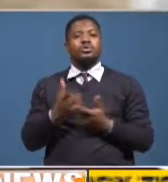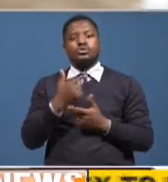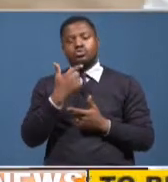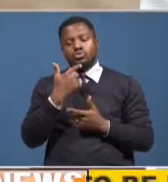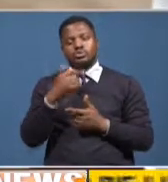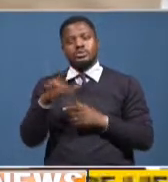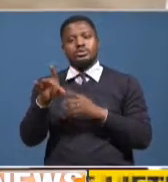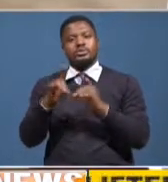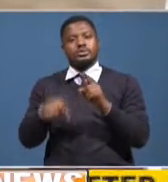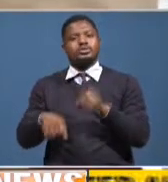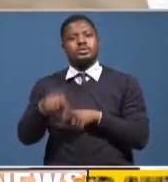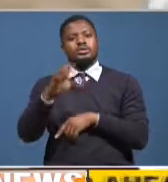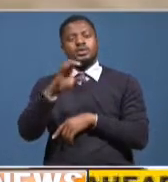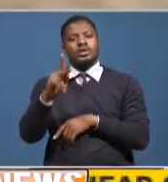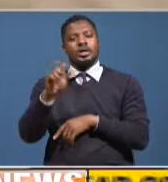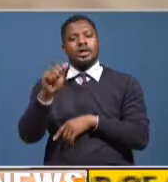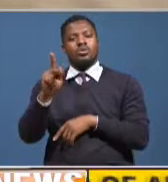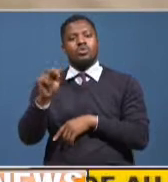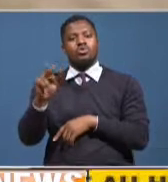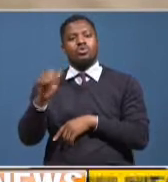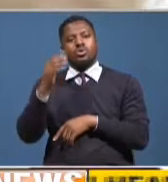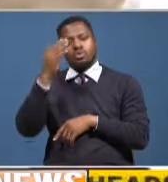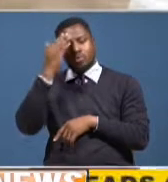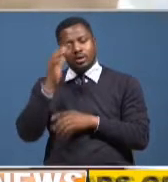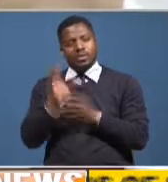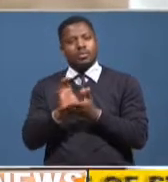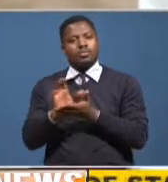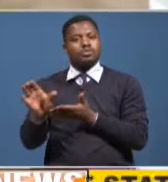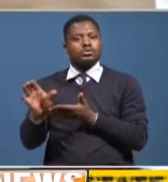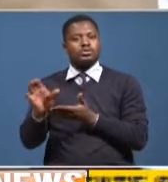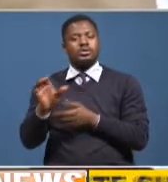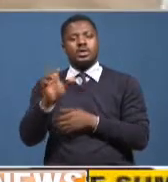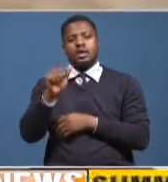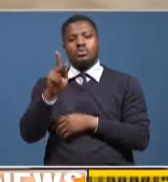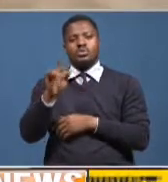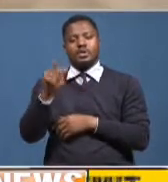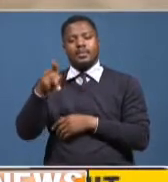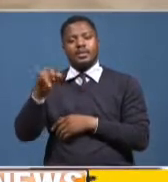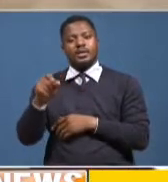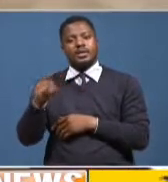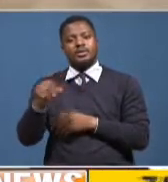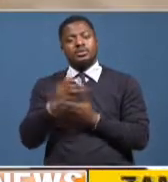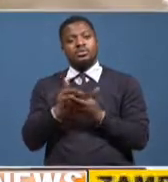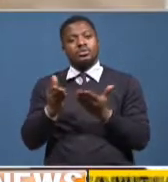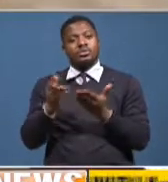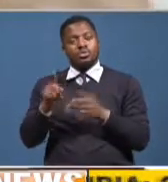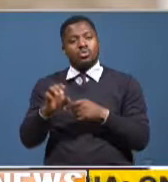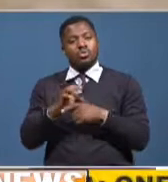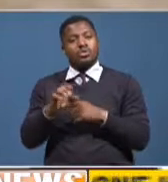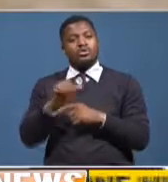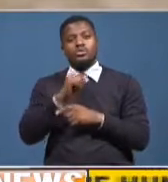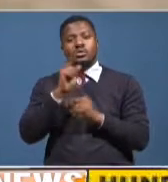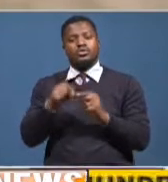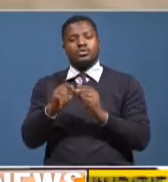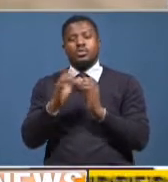sacked CK Afuno? Why did they push Kwesi Afia aside? This is somebody, a coach, who cannot